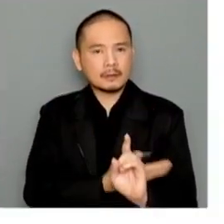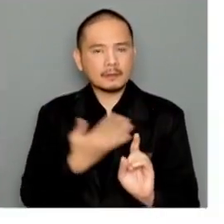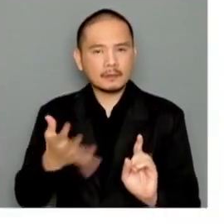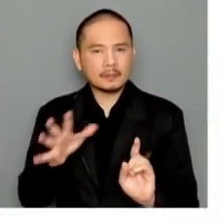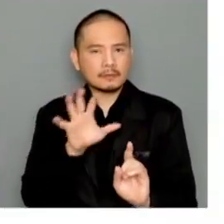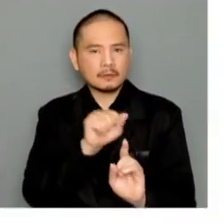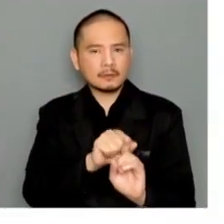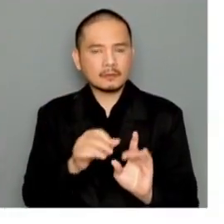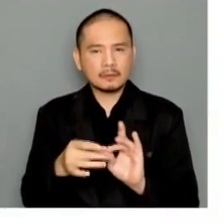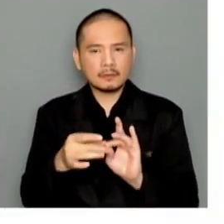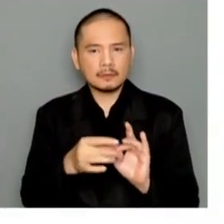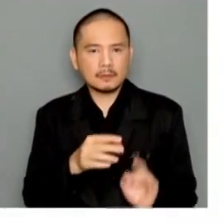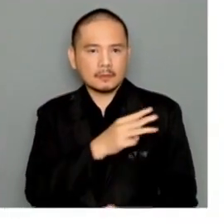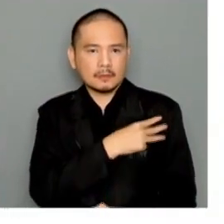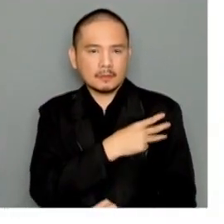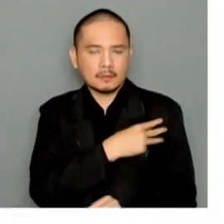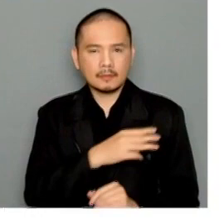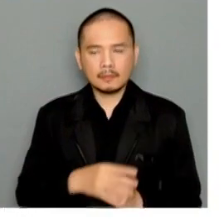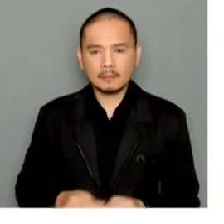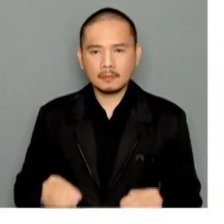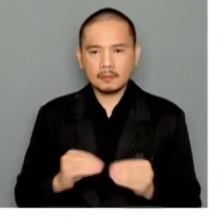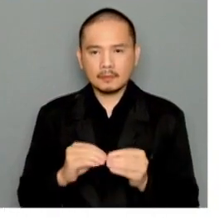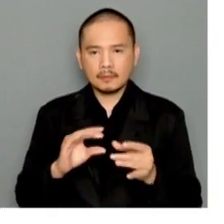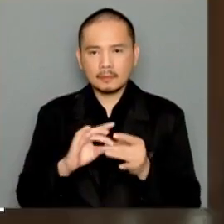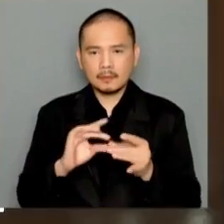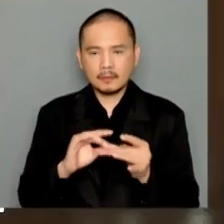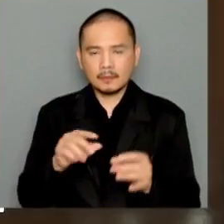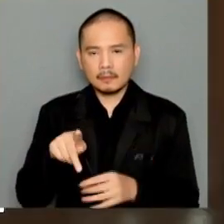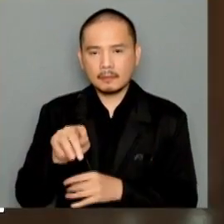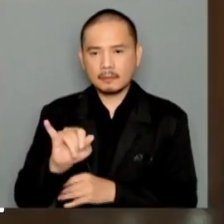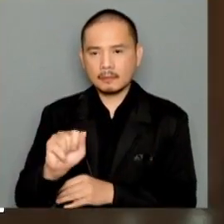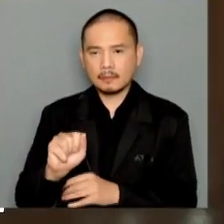joins us with our top story. Pia.